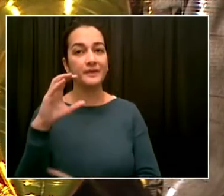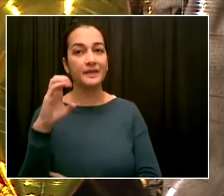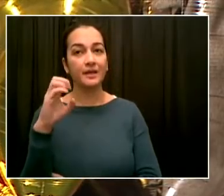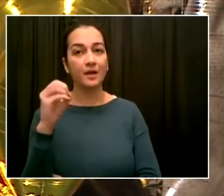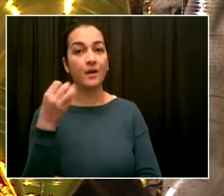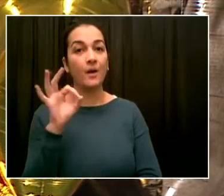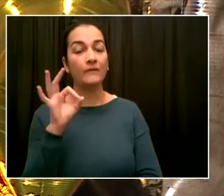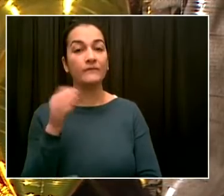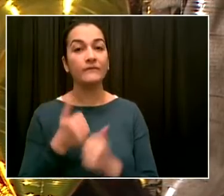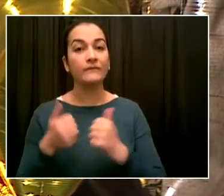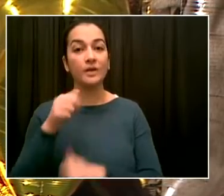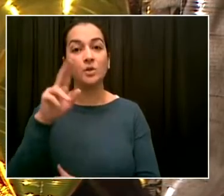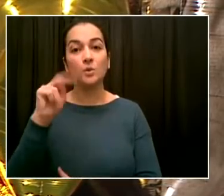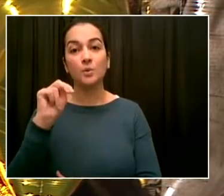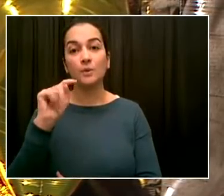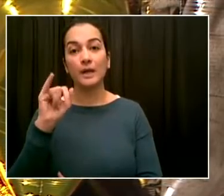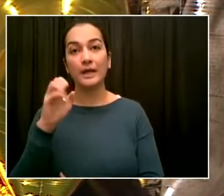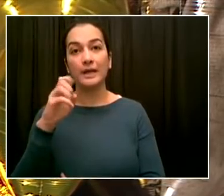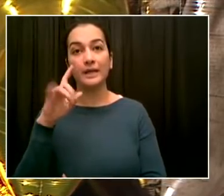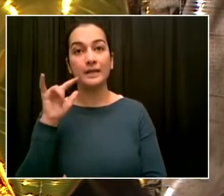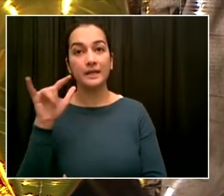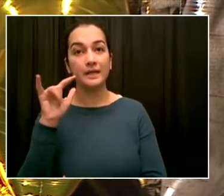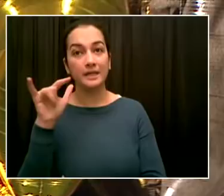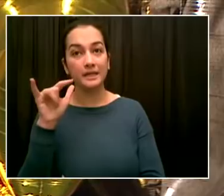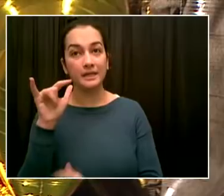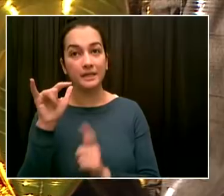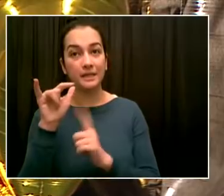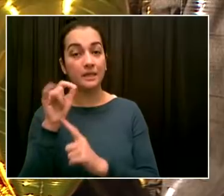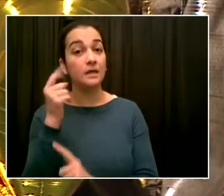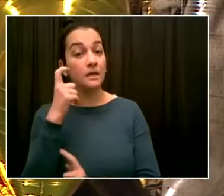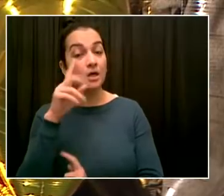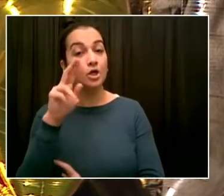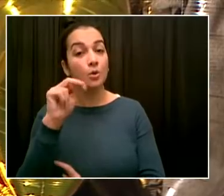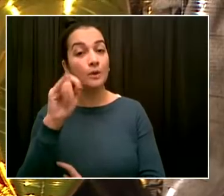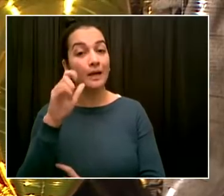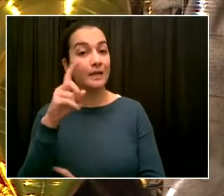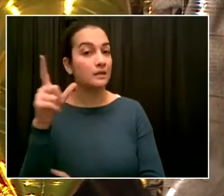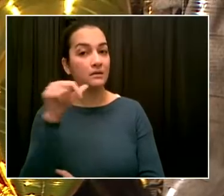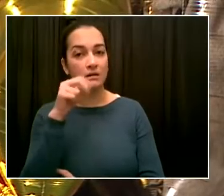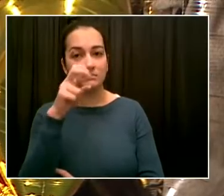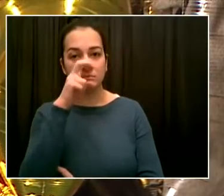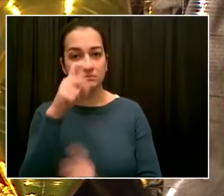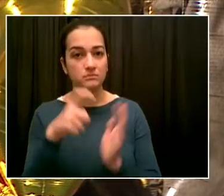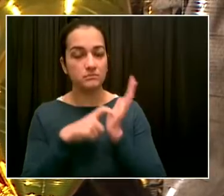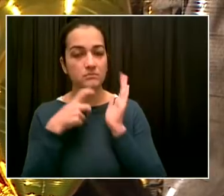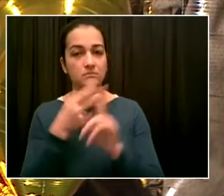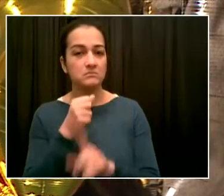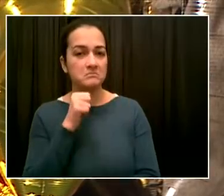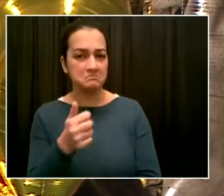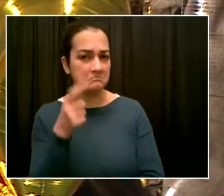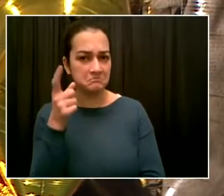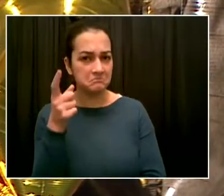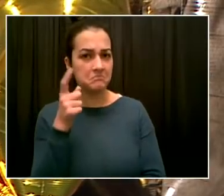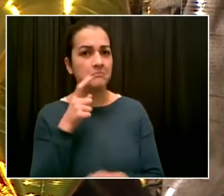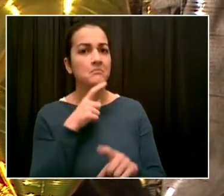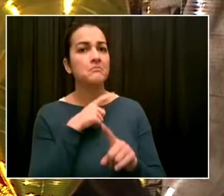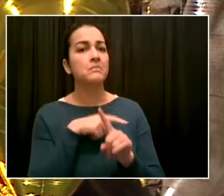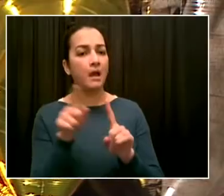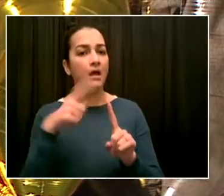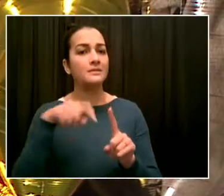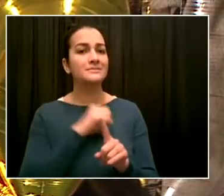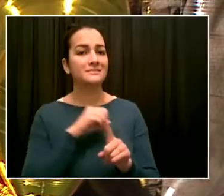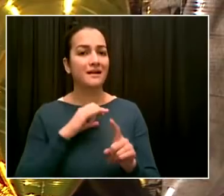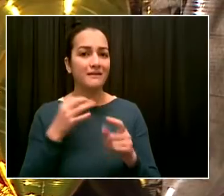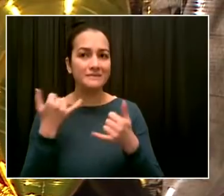but a collaboration where they worked behind the scenes together and then rolled it out together. So I just think it's important to roll back and look